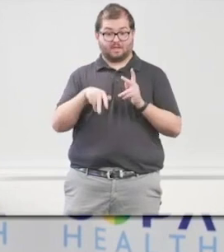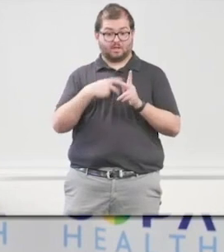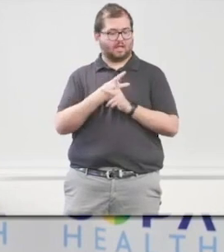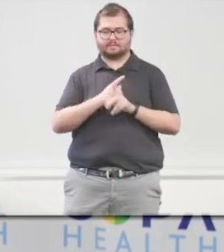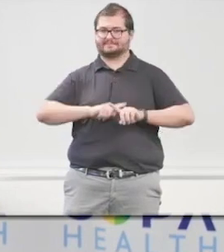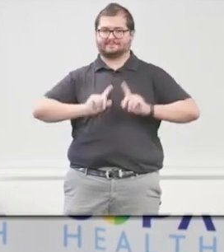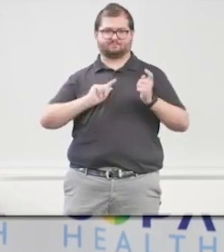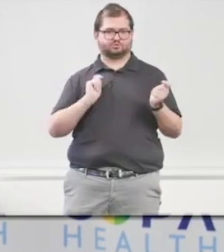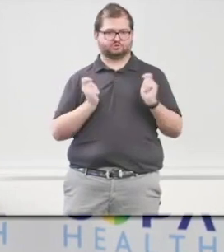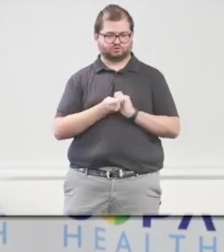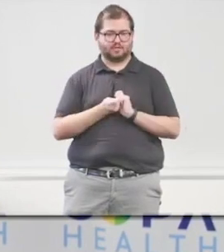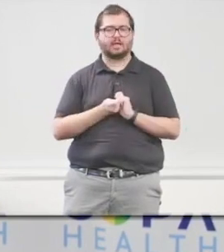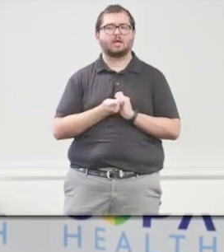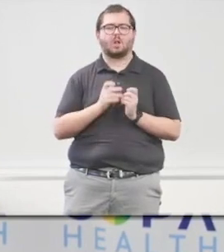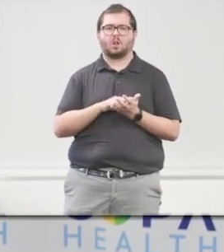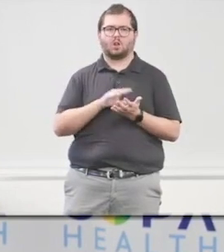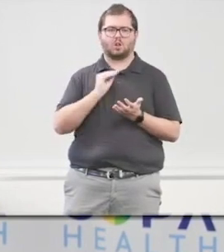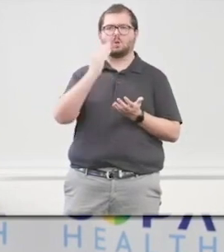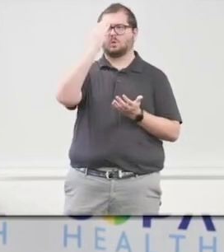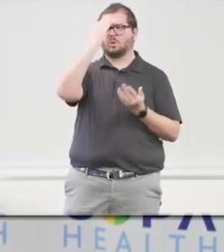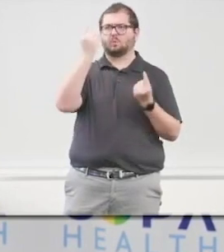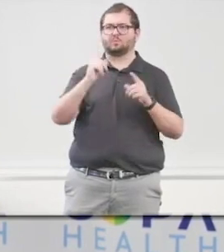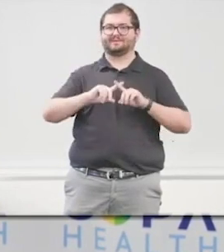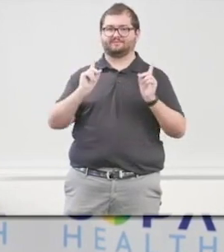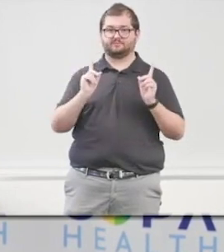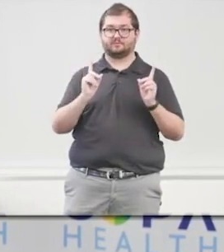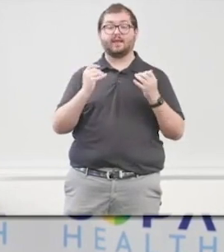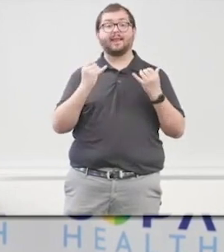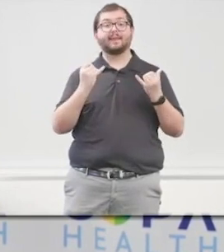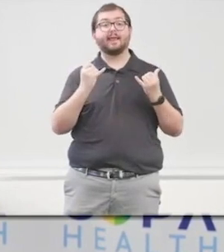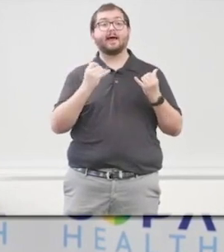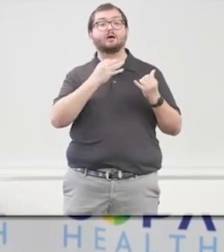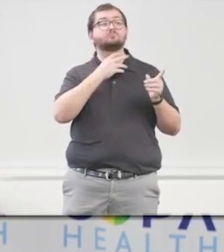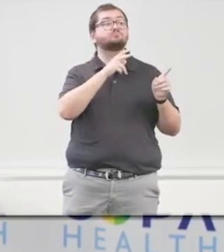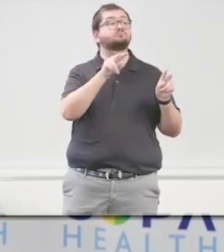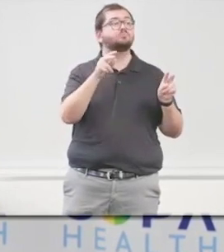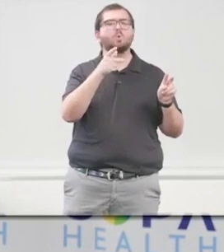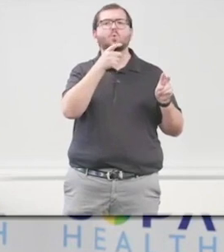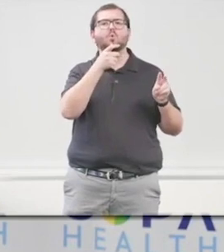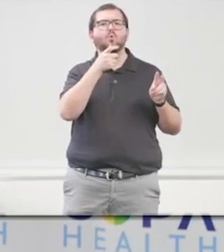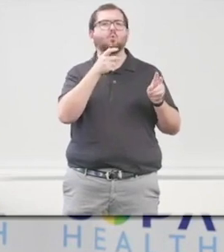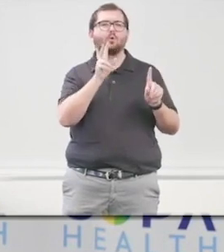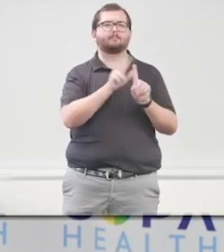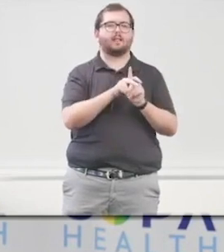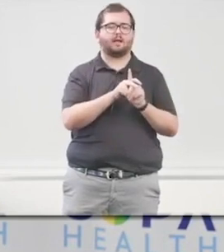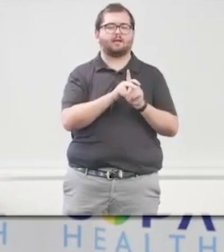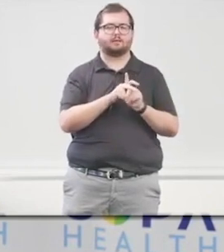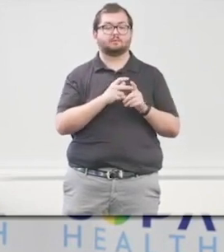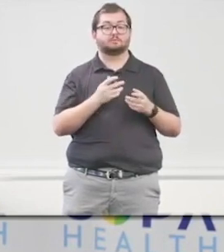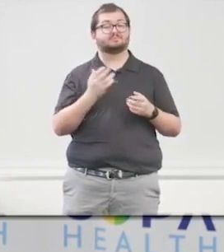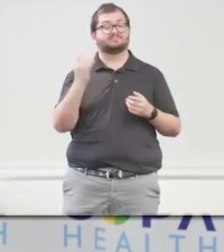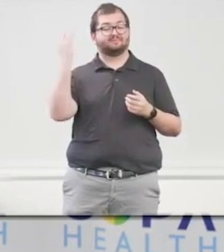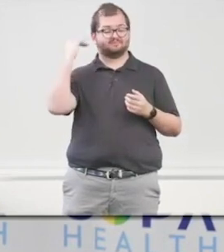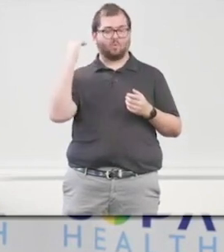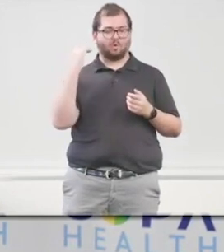also allowing people to determine whether or not they apply that update, because the problem was you couldn't choose. Troy's mentioning the N+1